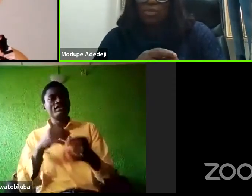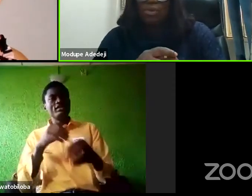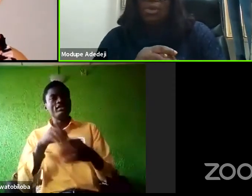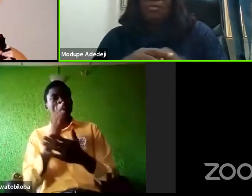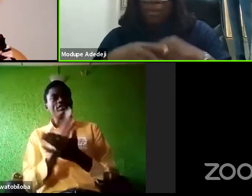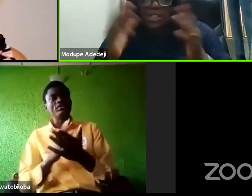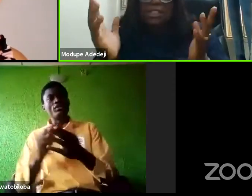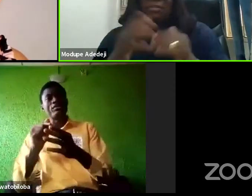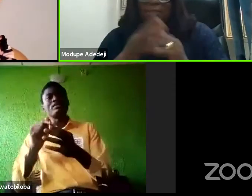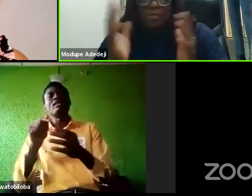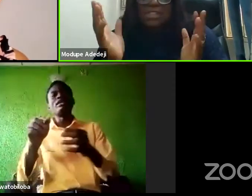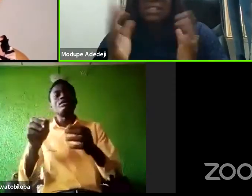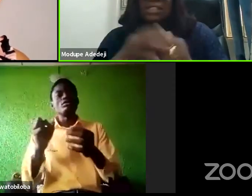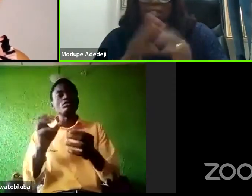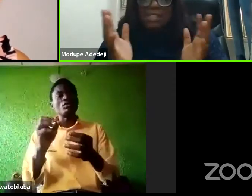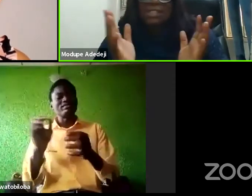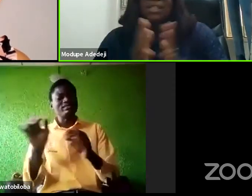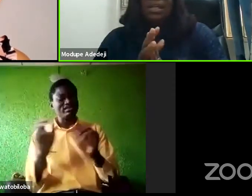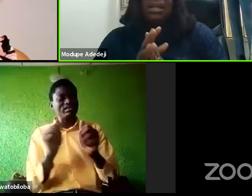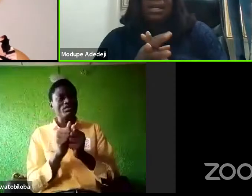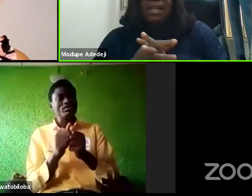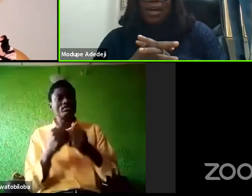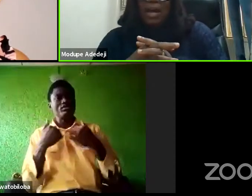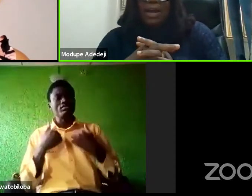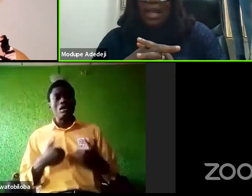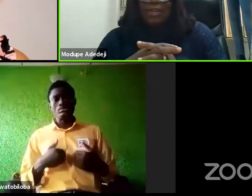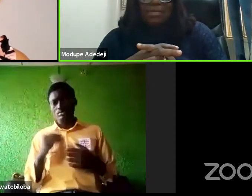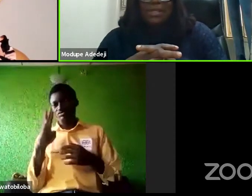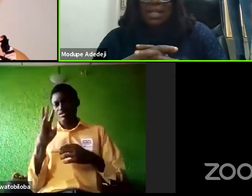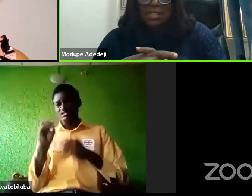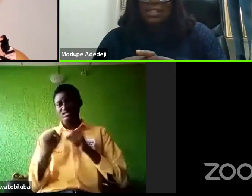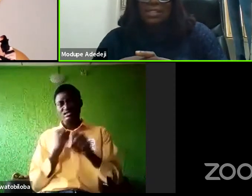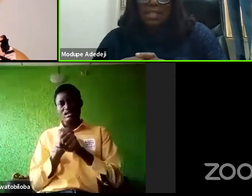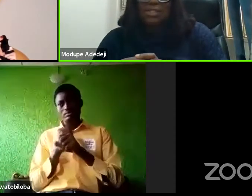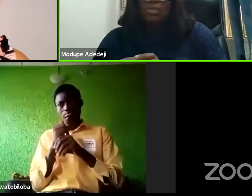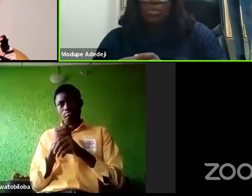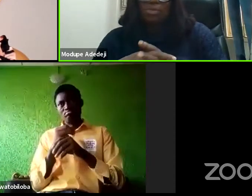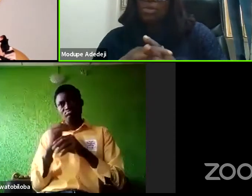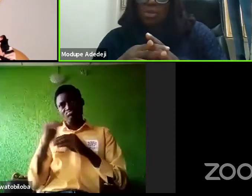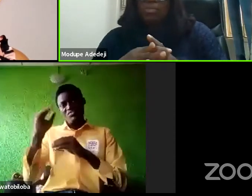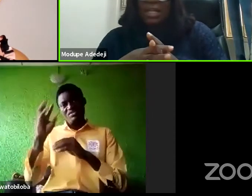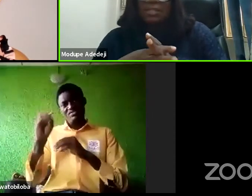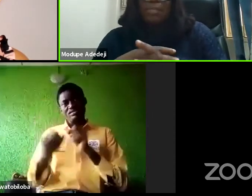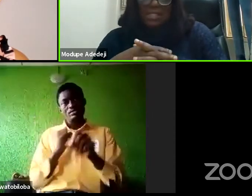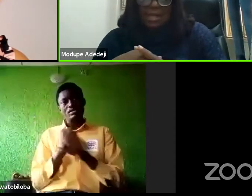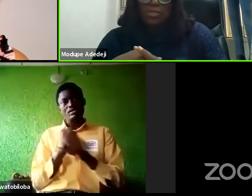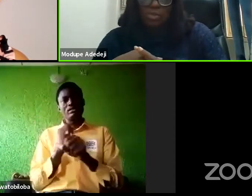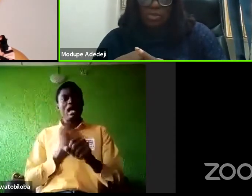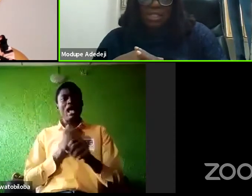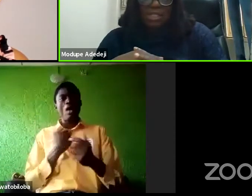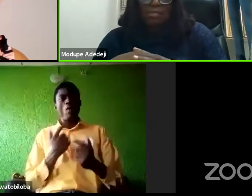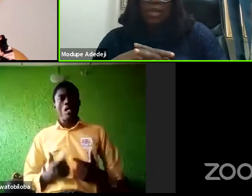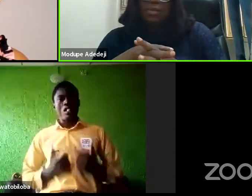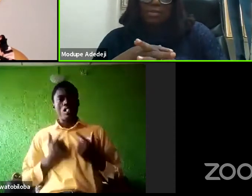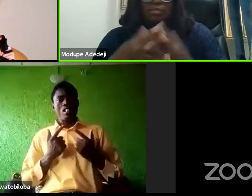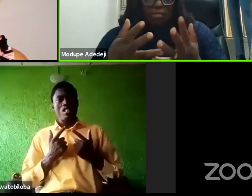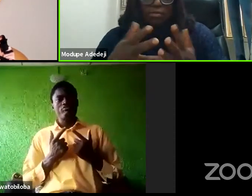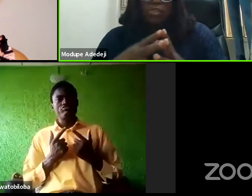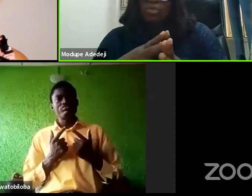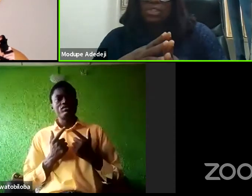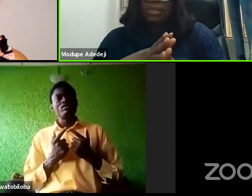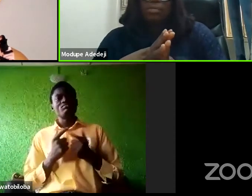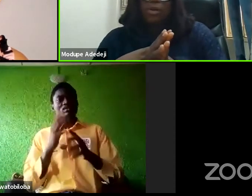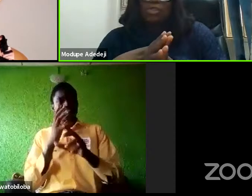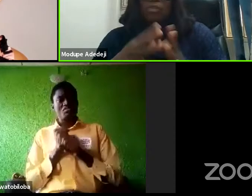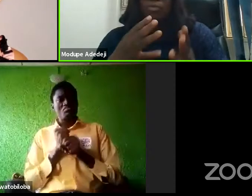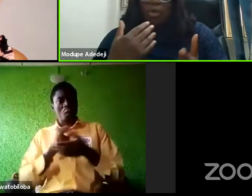time. So 40, 50, 60. Now our life expectancy is getting better, so to say. Maybe,